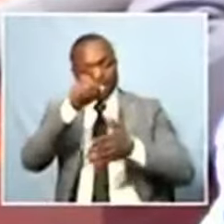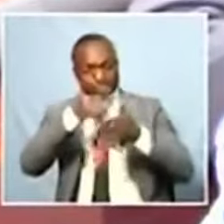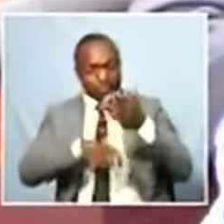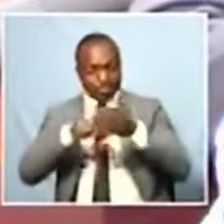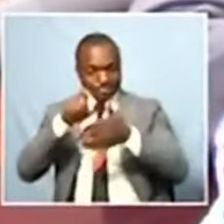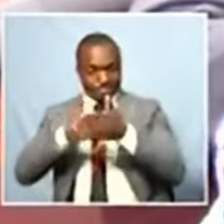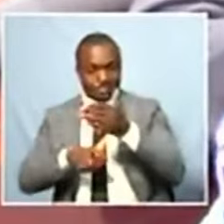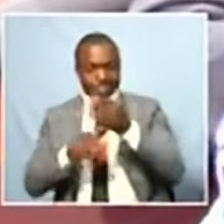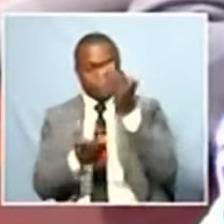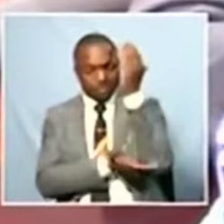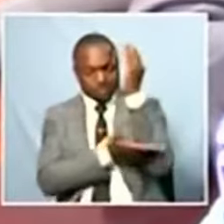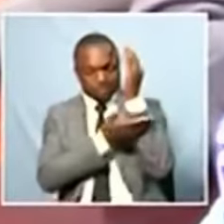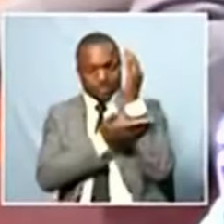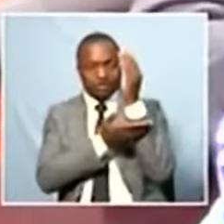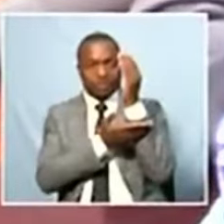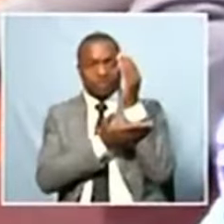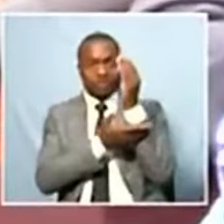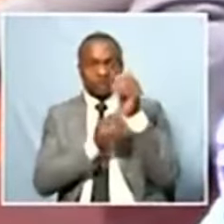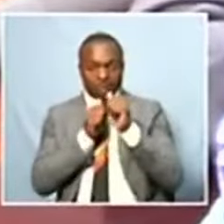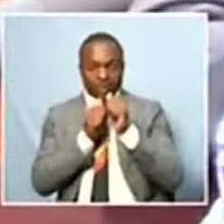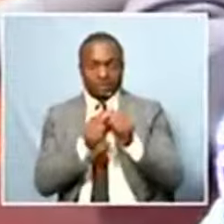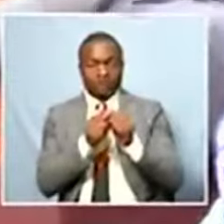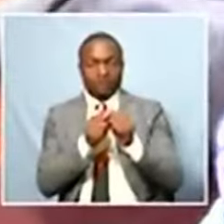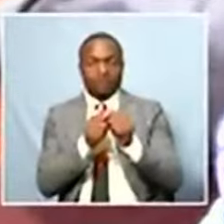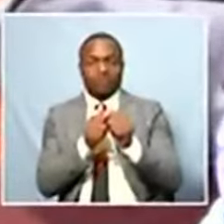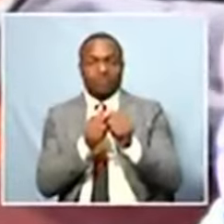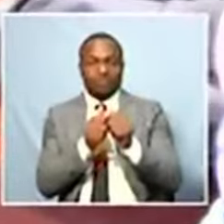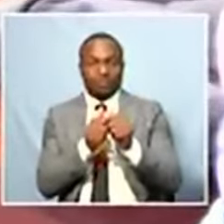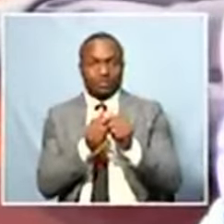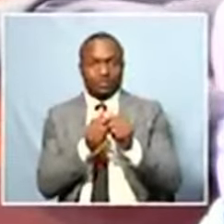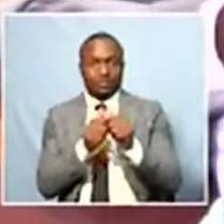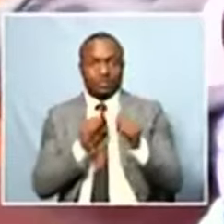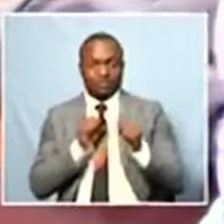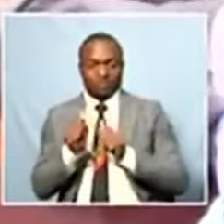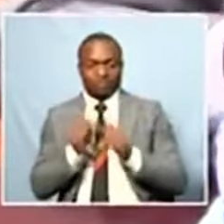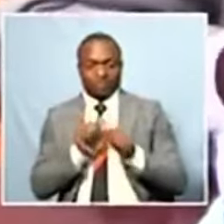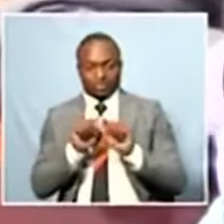improving compliance, transparency, and administrative efficiency.